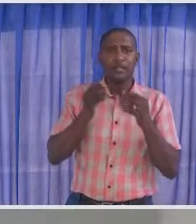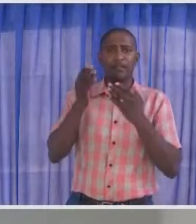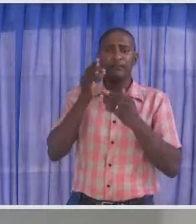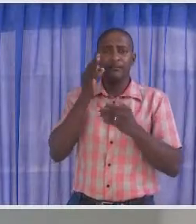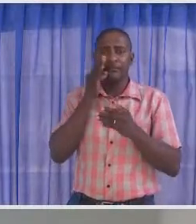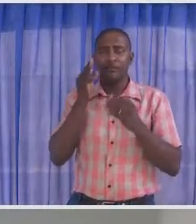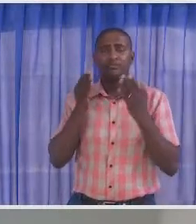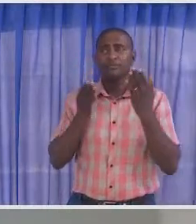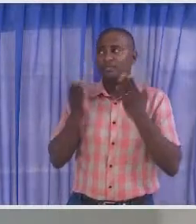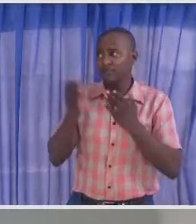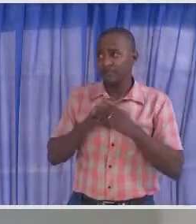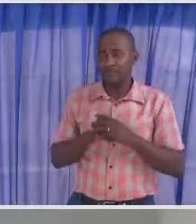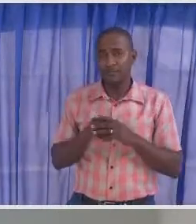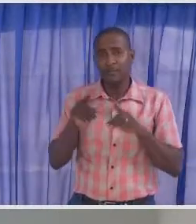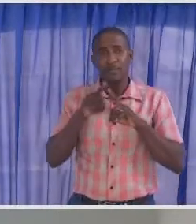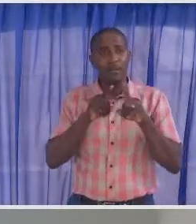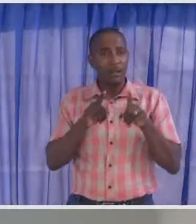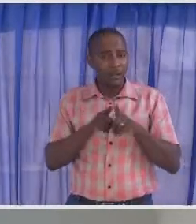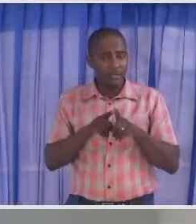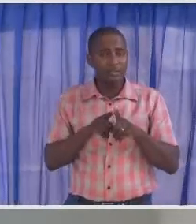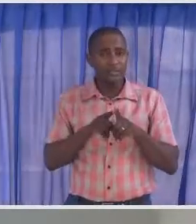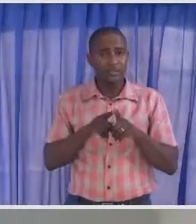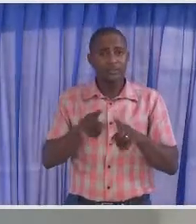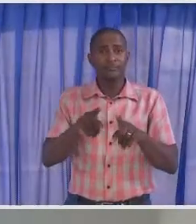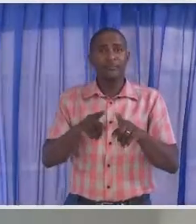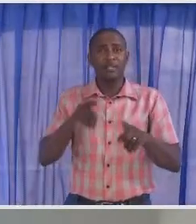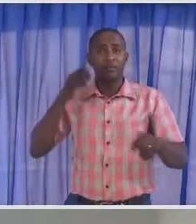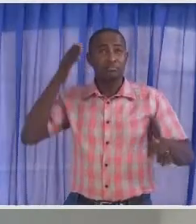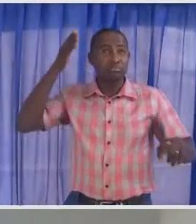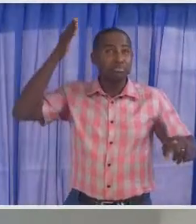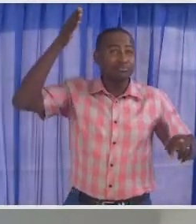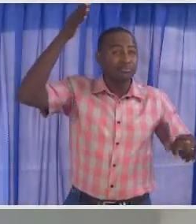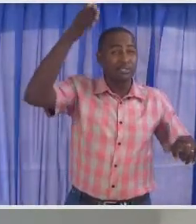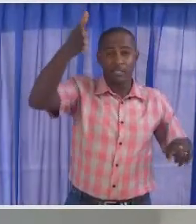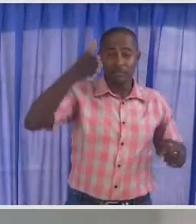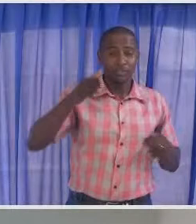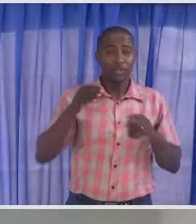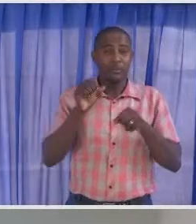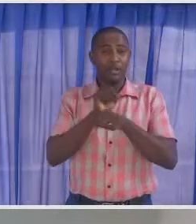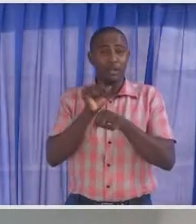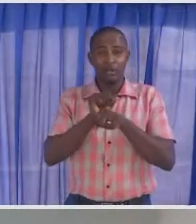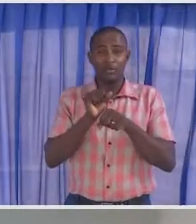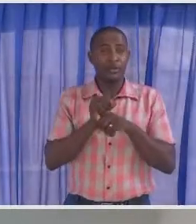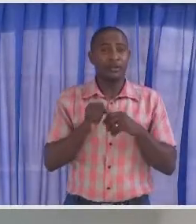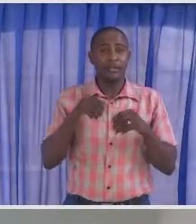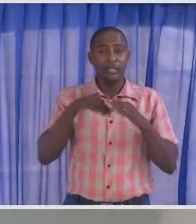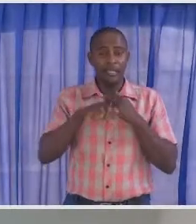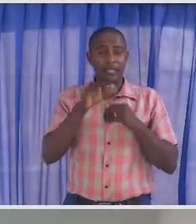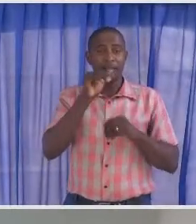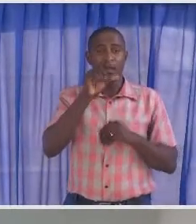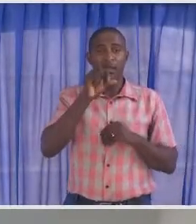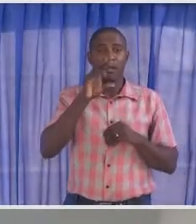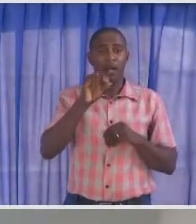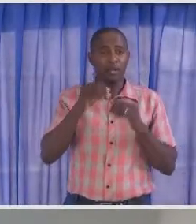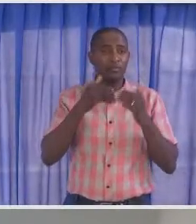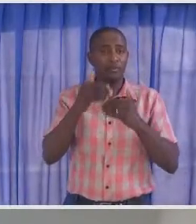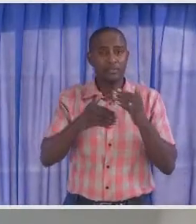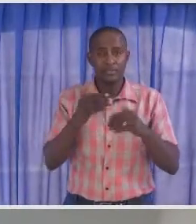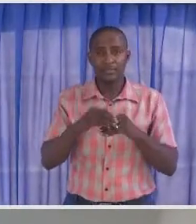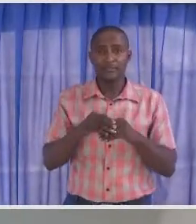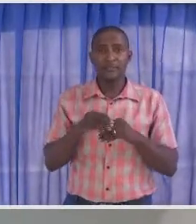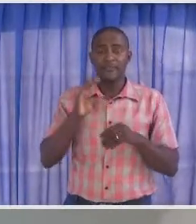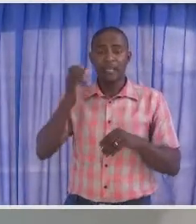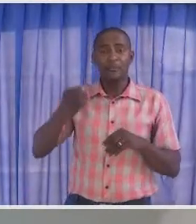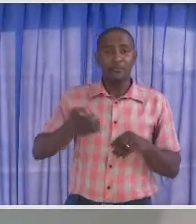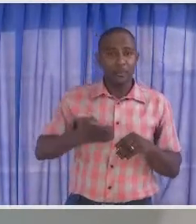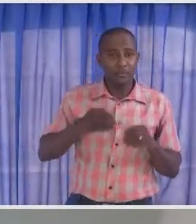services. There are also long-term career possibilities in self-employment in agro-processing, employment with